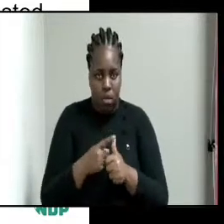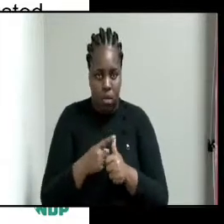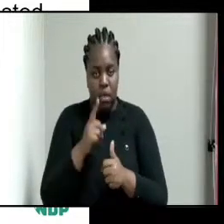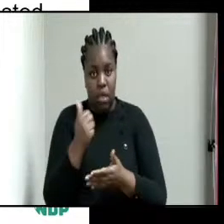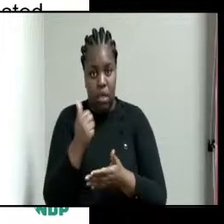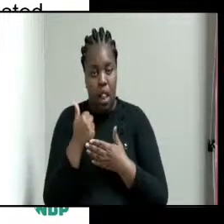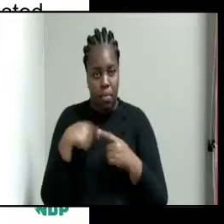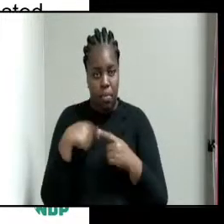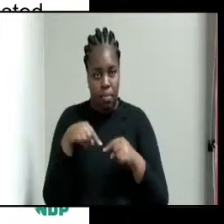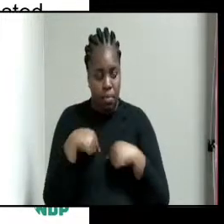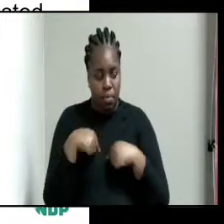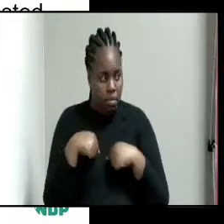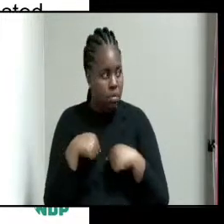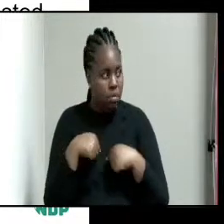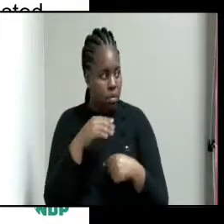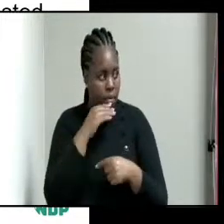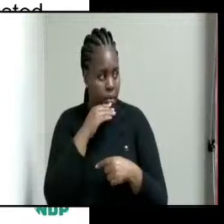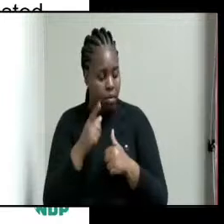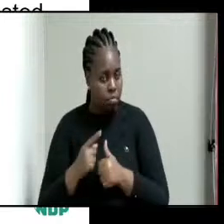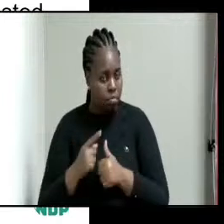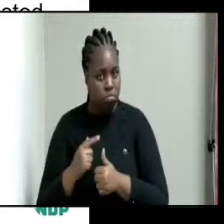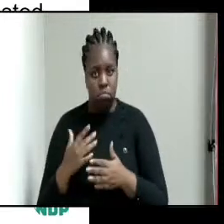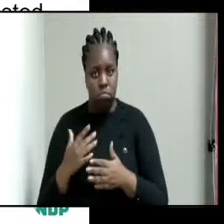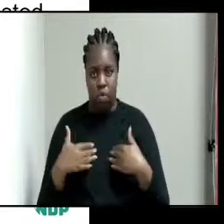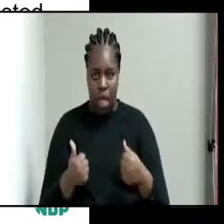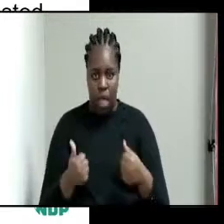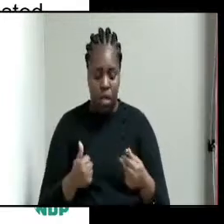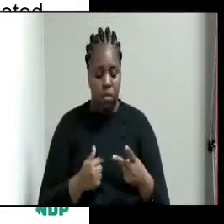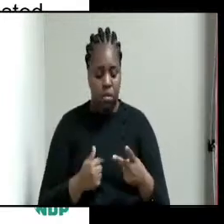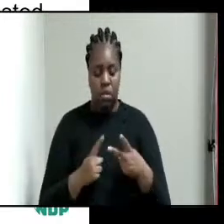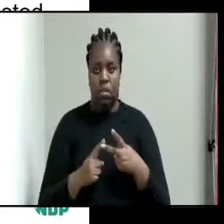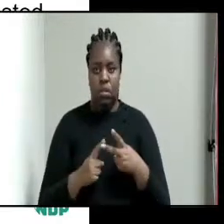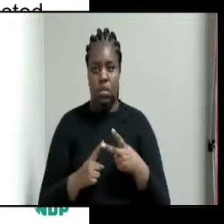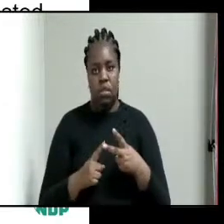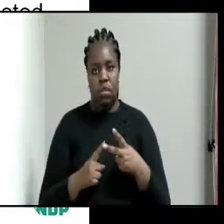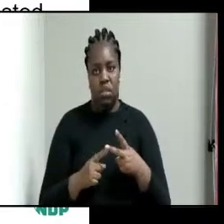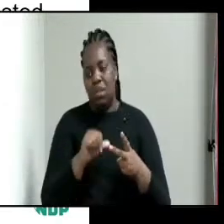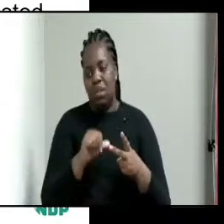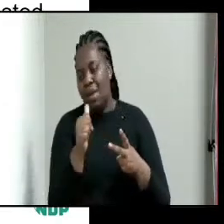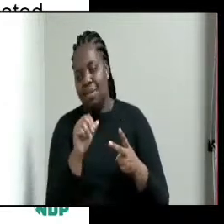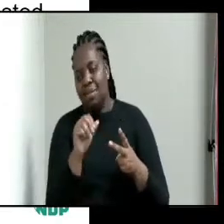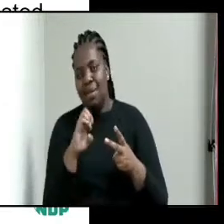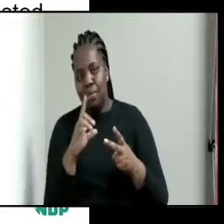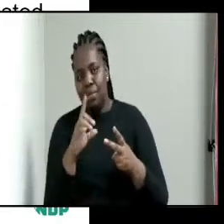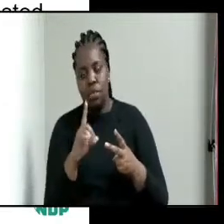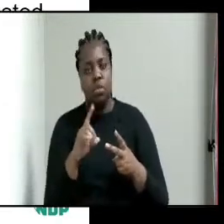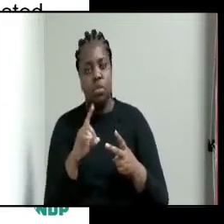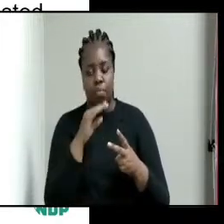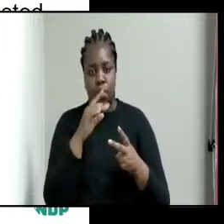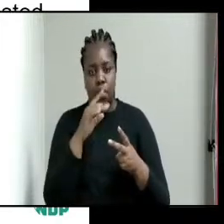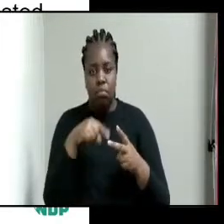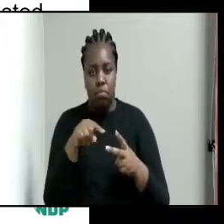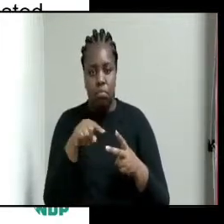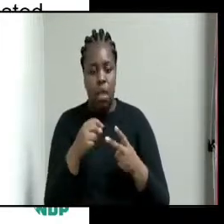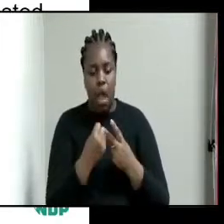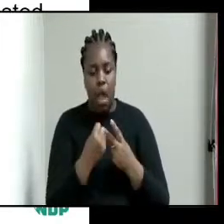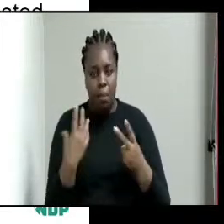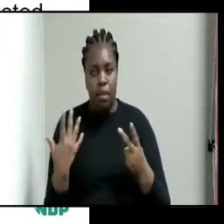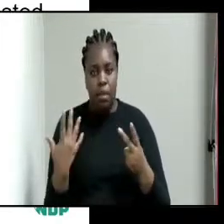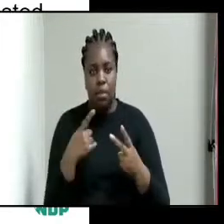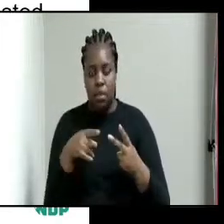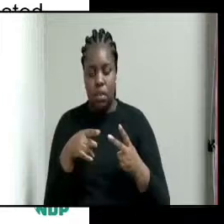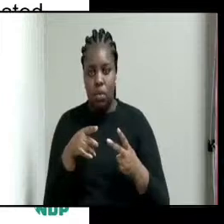to count in terms of health, in terms of all other education and the rest, how many of